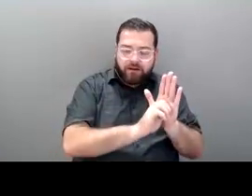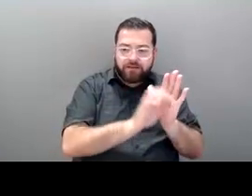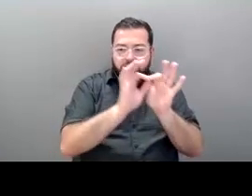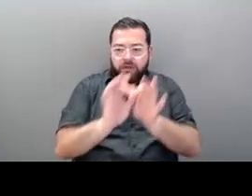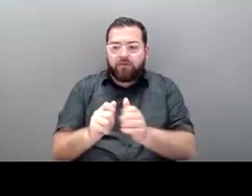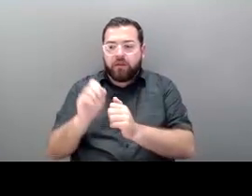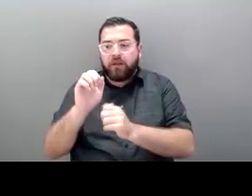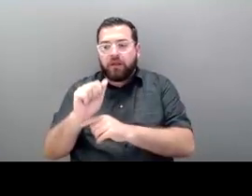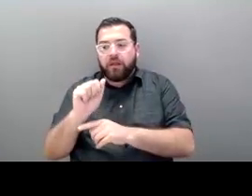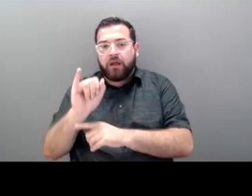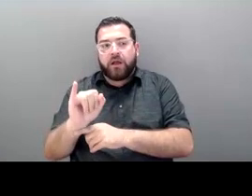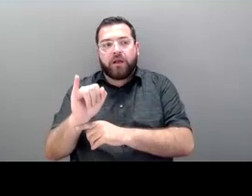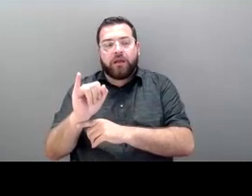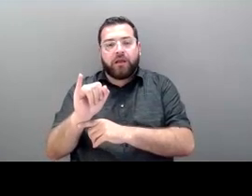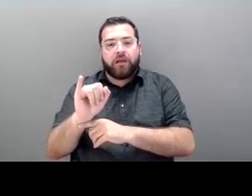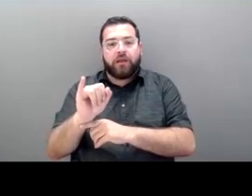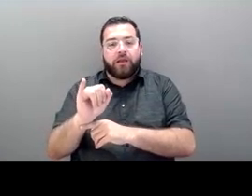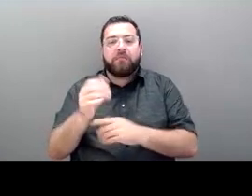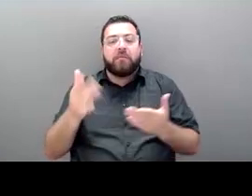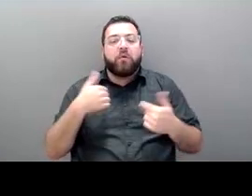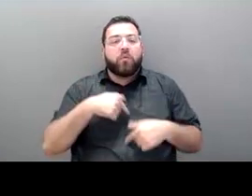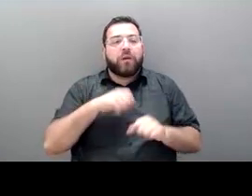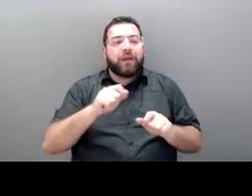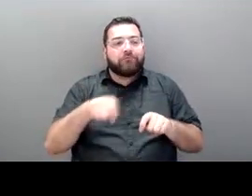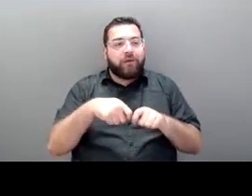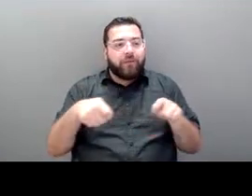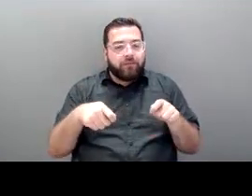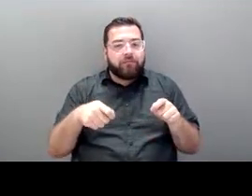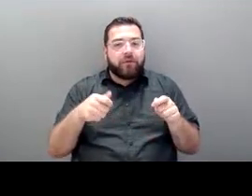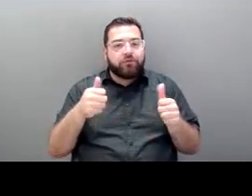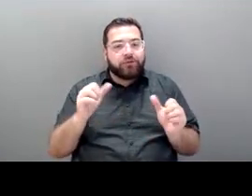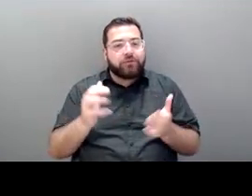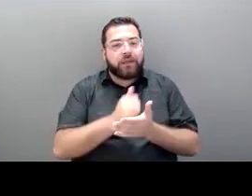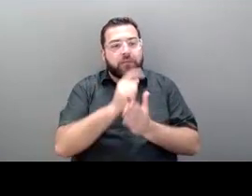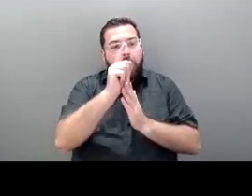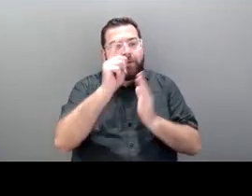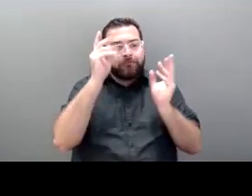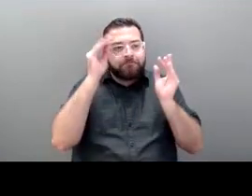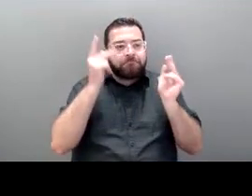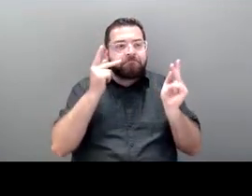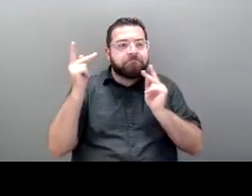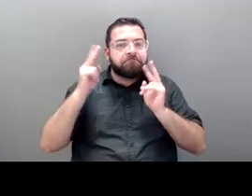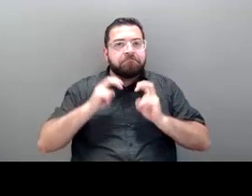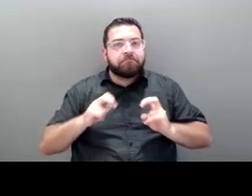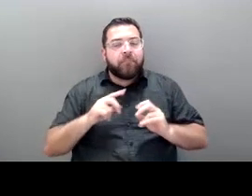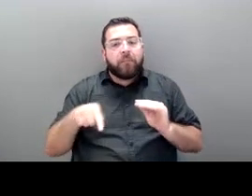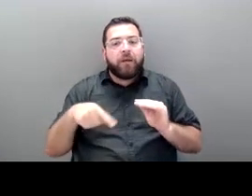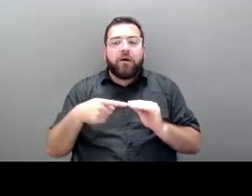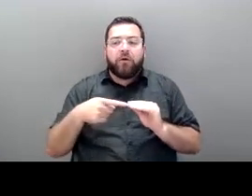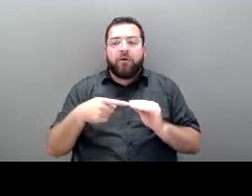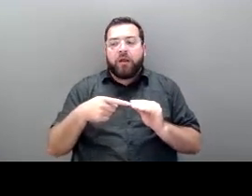just maybe we can end this by taking a moment to reflect on like a